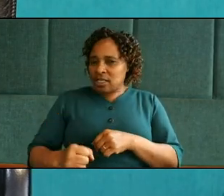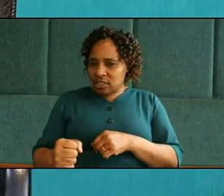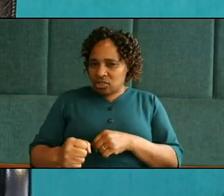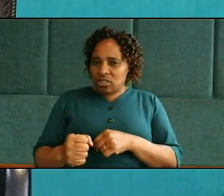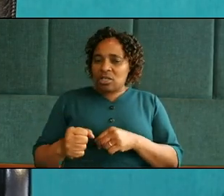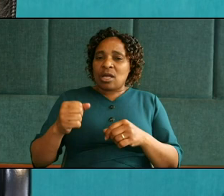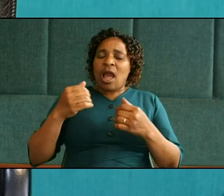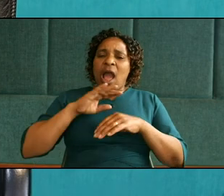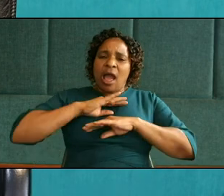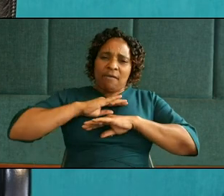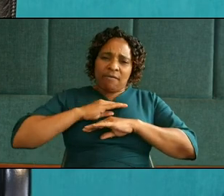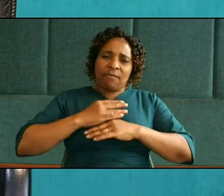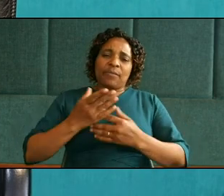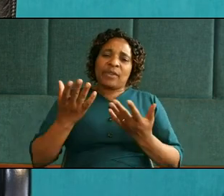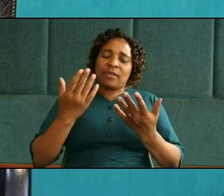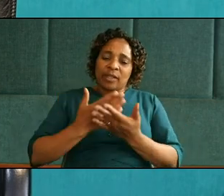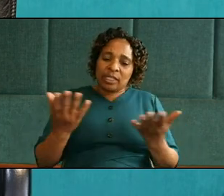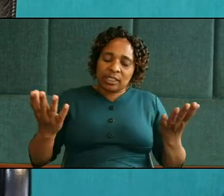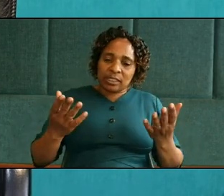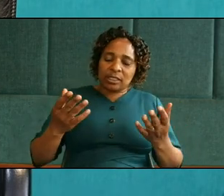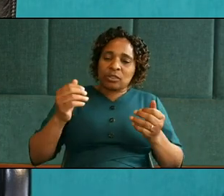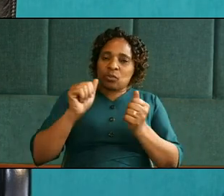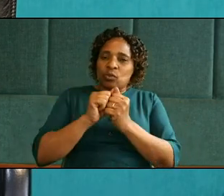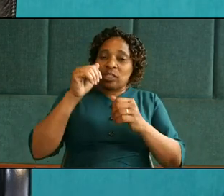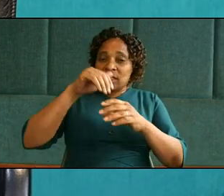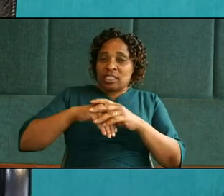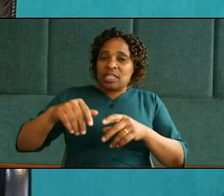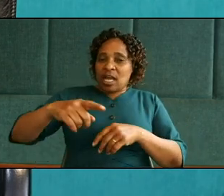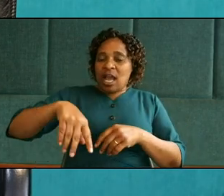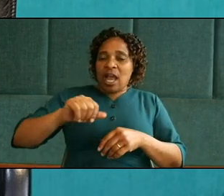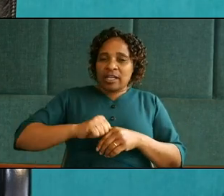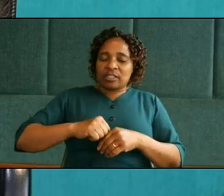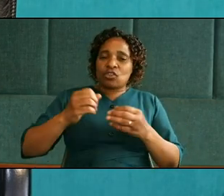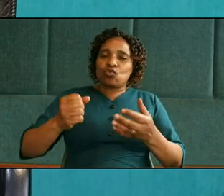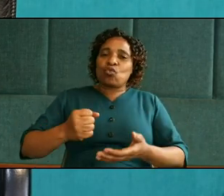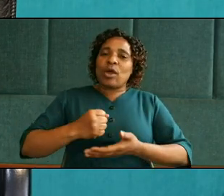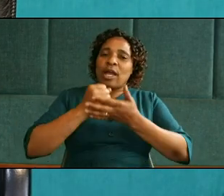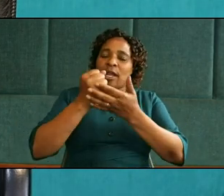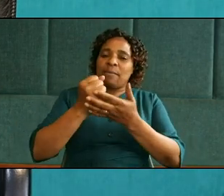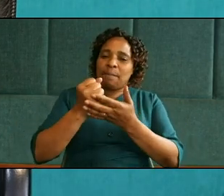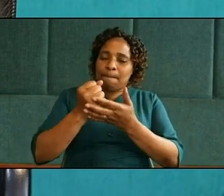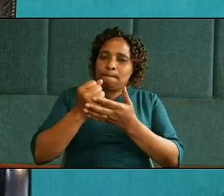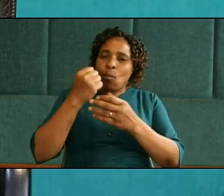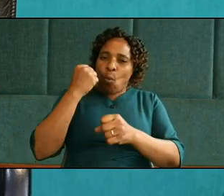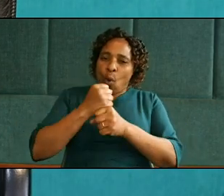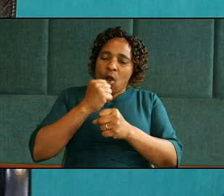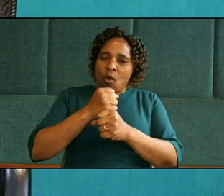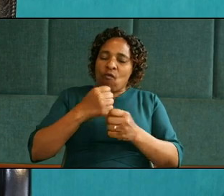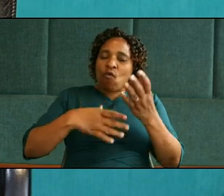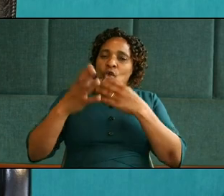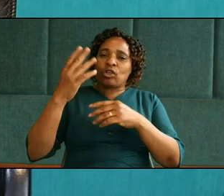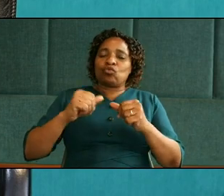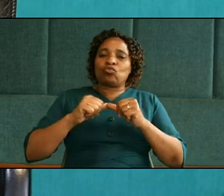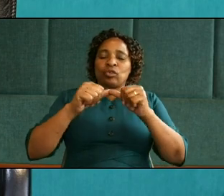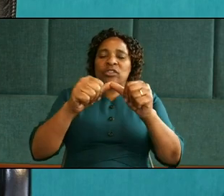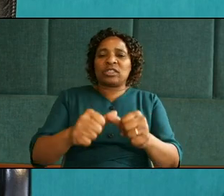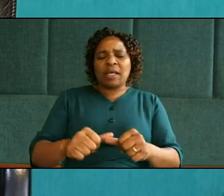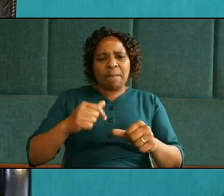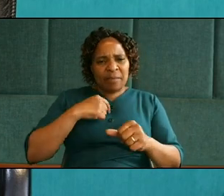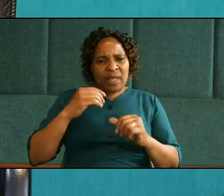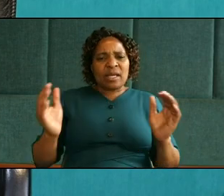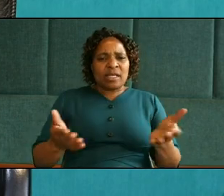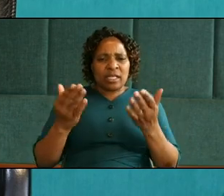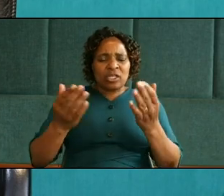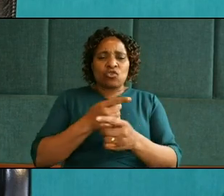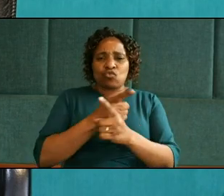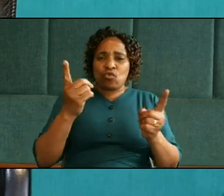have enough resources within us to facilitate the work of God to go forth. So I just like to encourage you, our dear viewer,